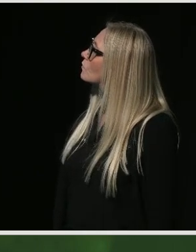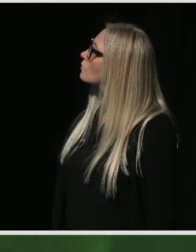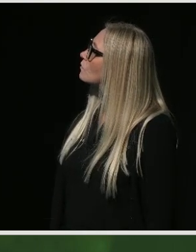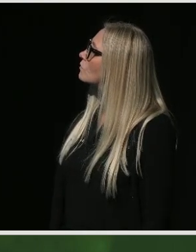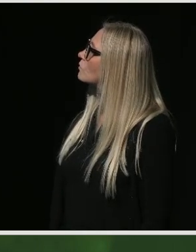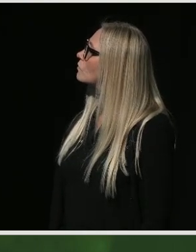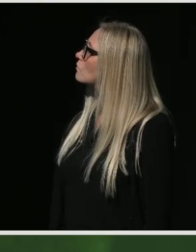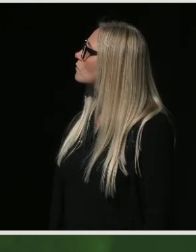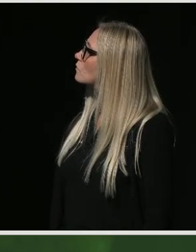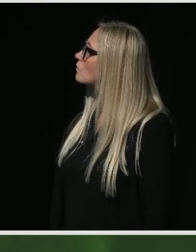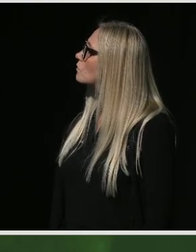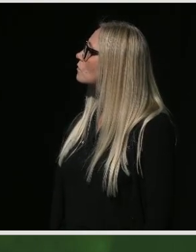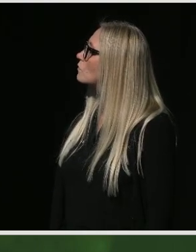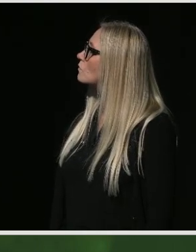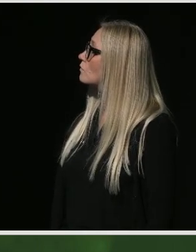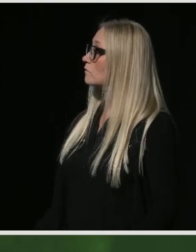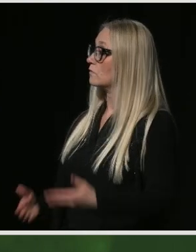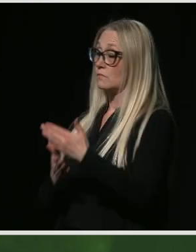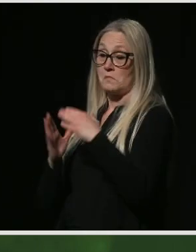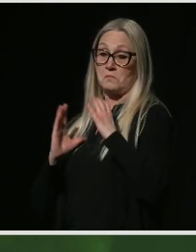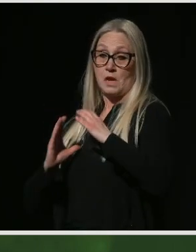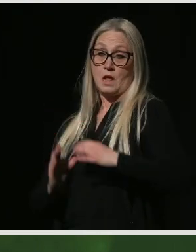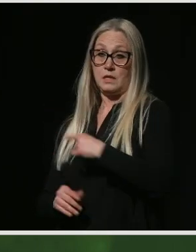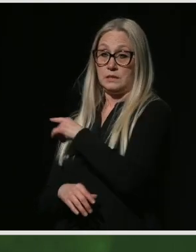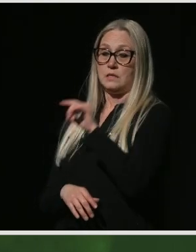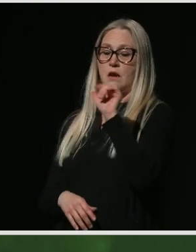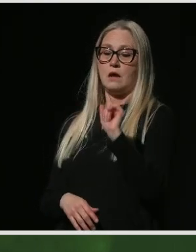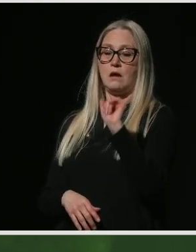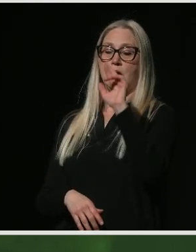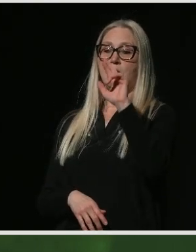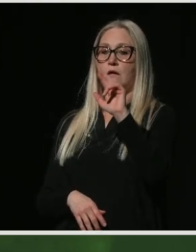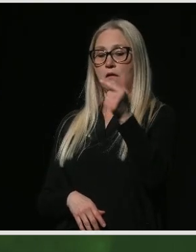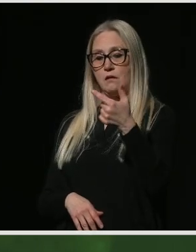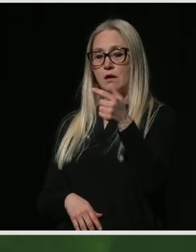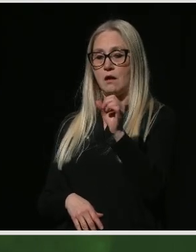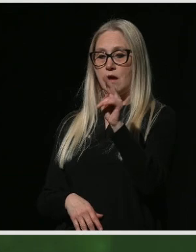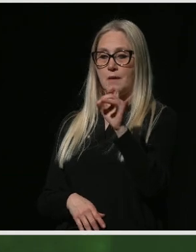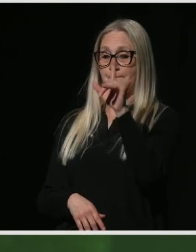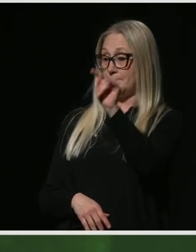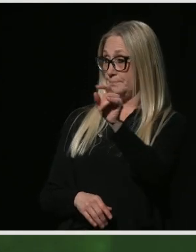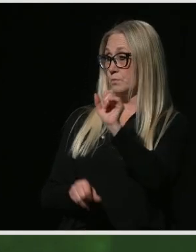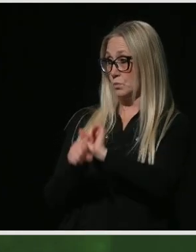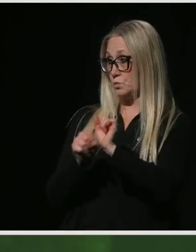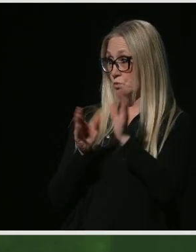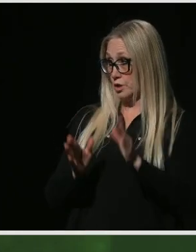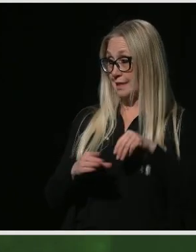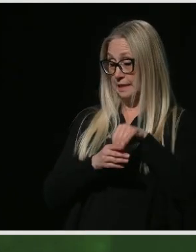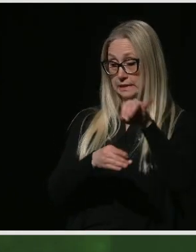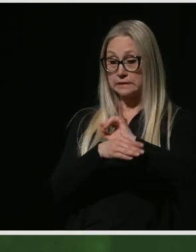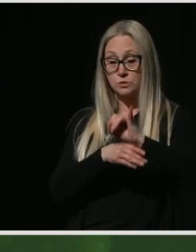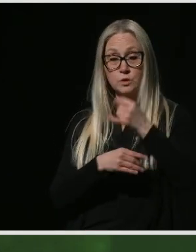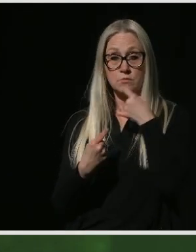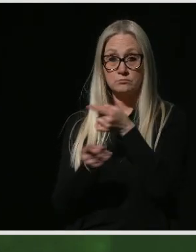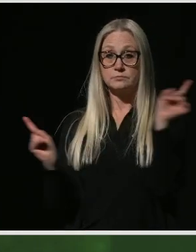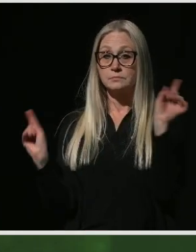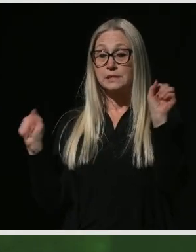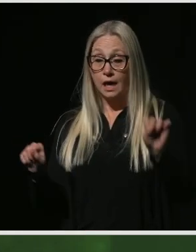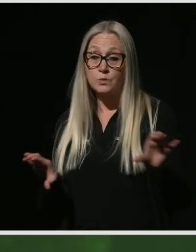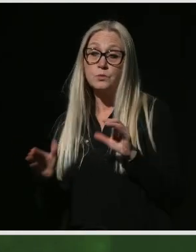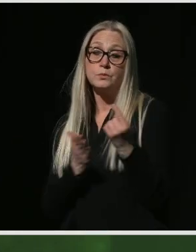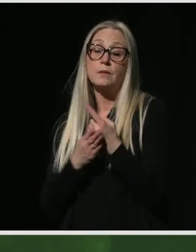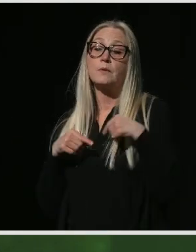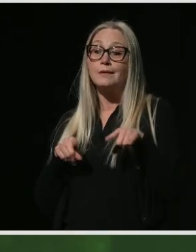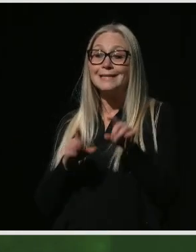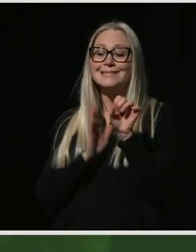Hear it from some of our clients. These are agronomists working across the industry, saying that they can actually do something now in